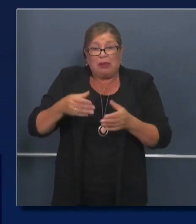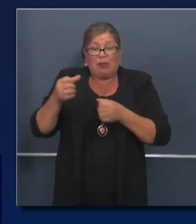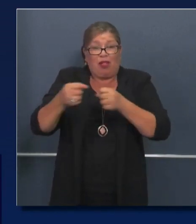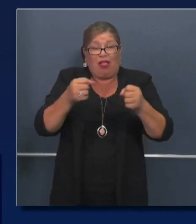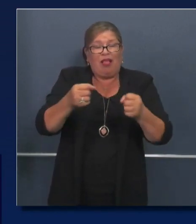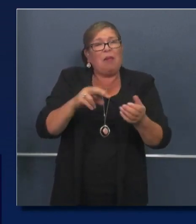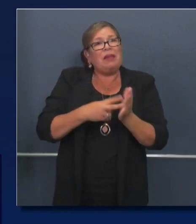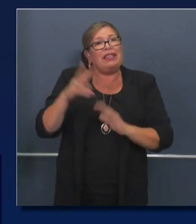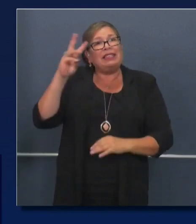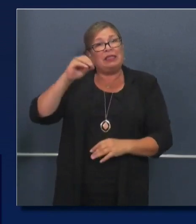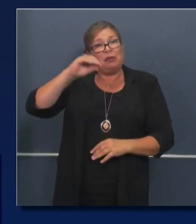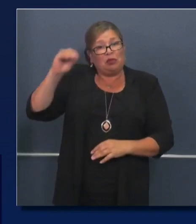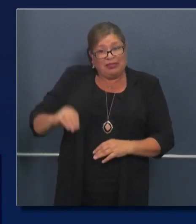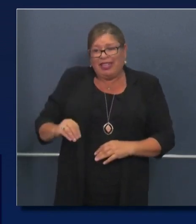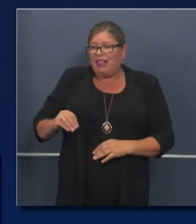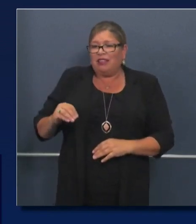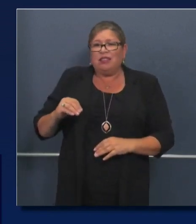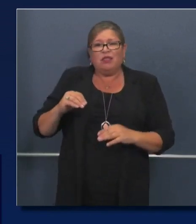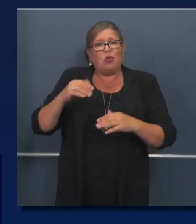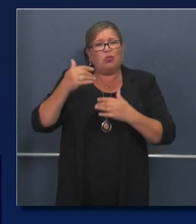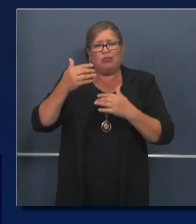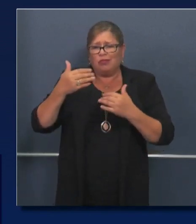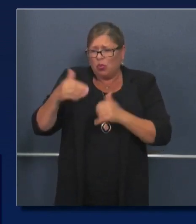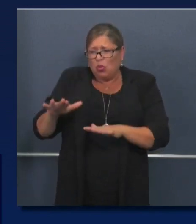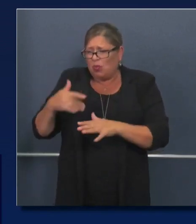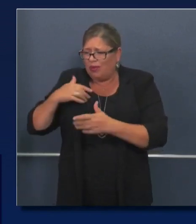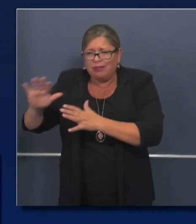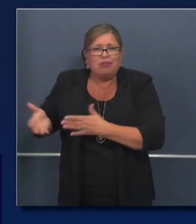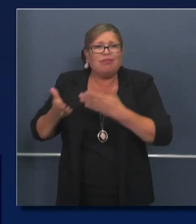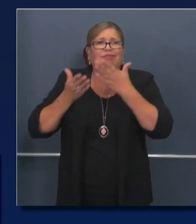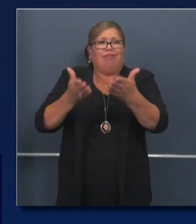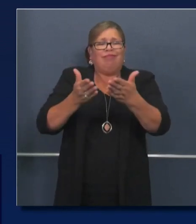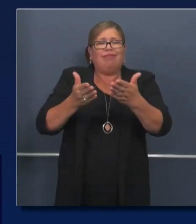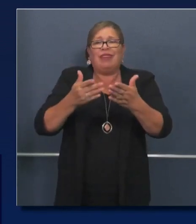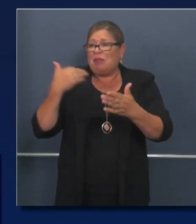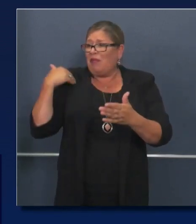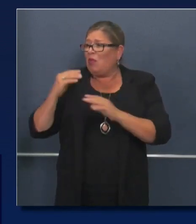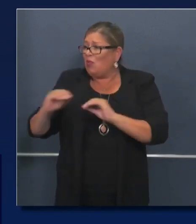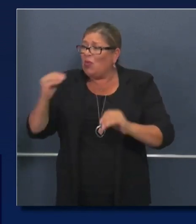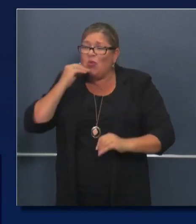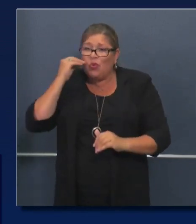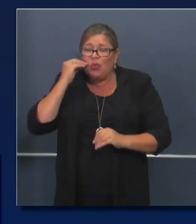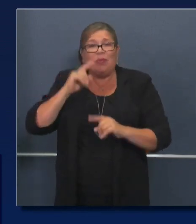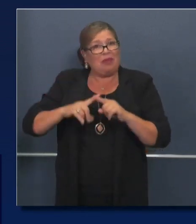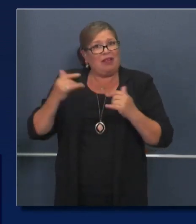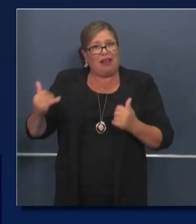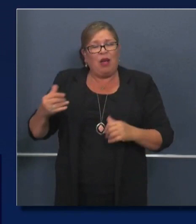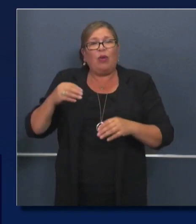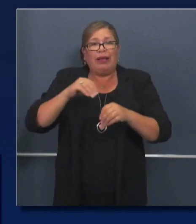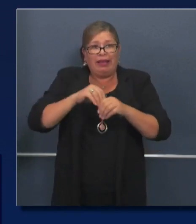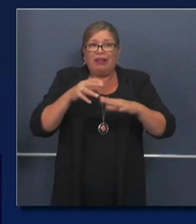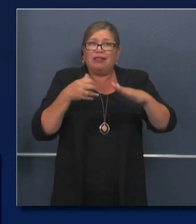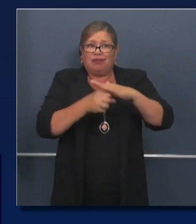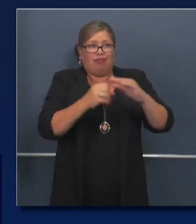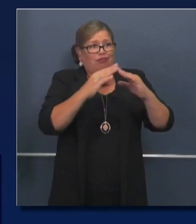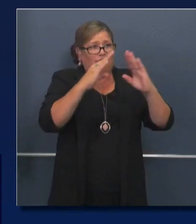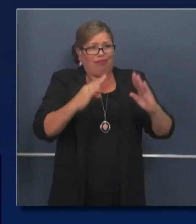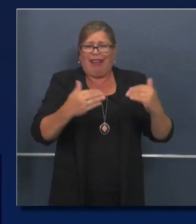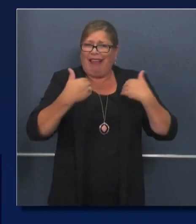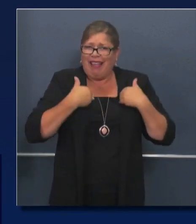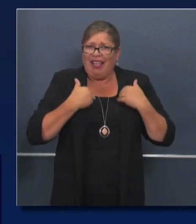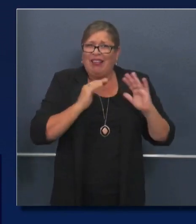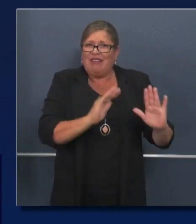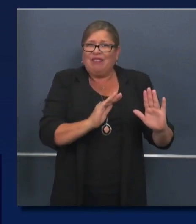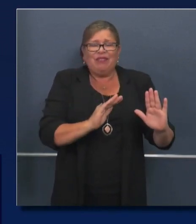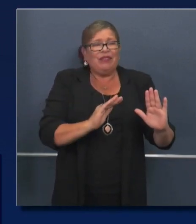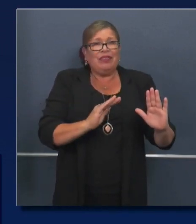So 60% of folks are already in those rooms, off the streets and out of shelters. Unprecedented in this state's history. I don't know another state like